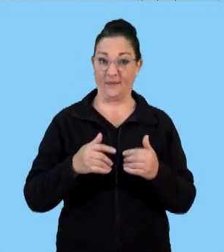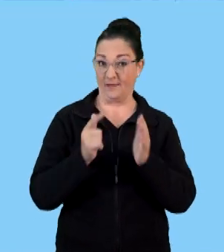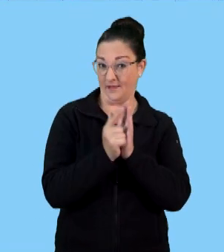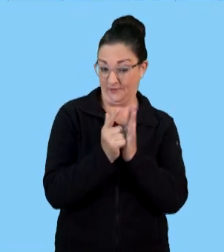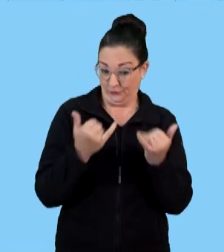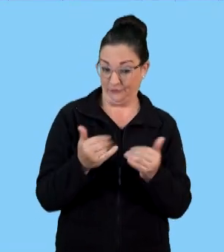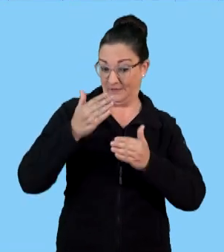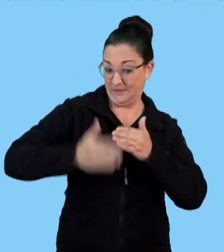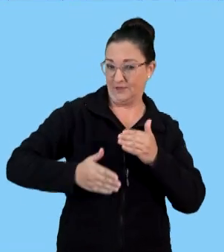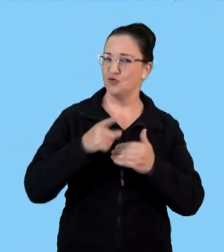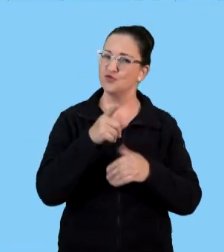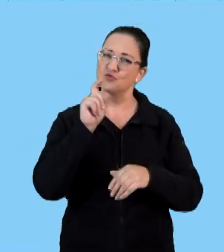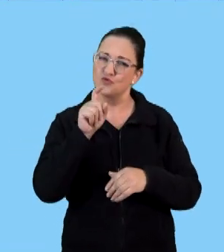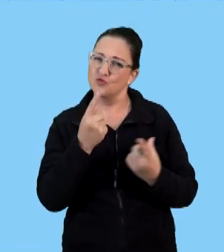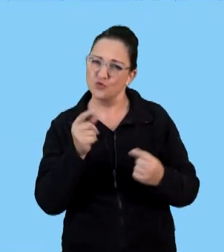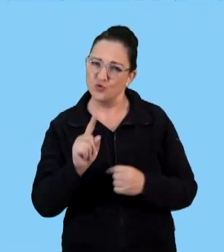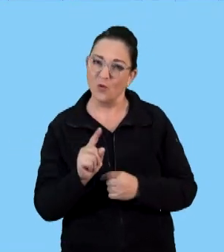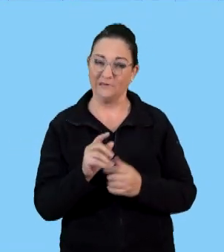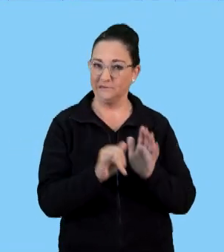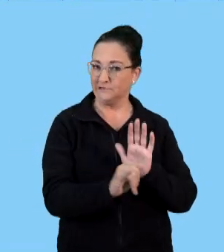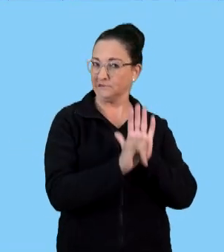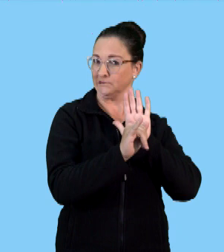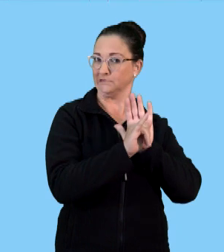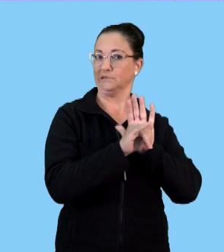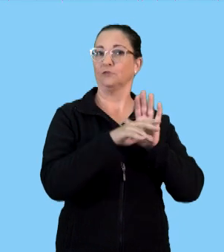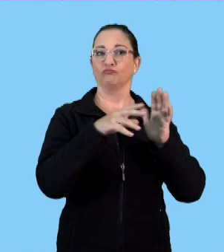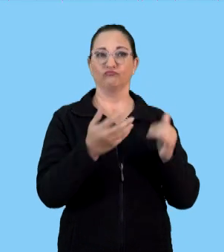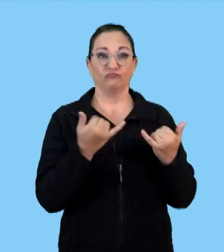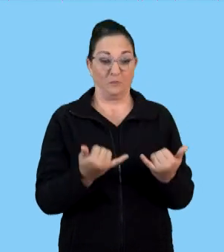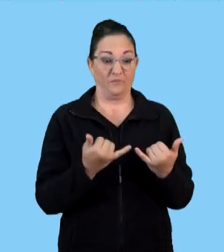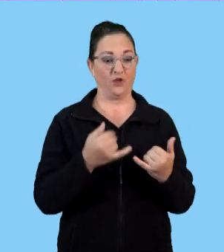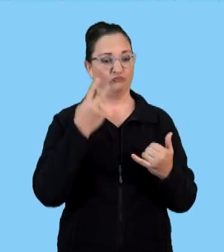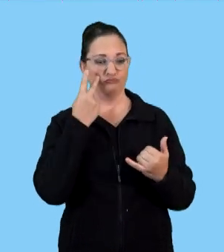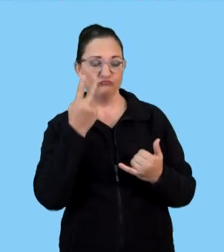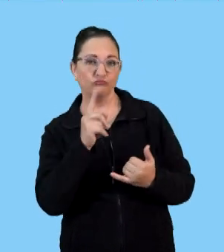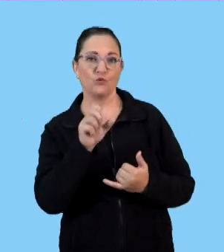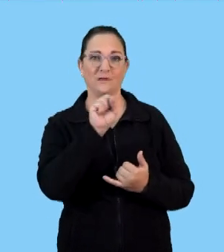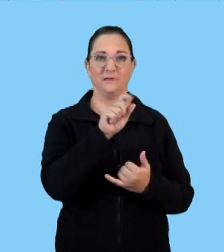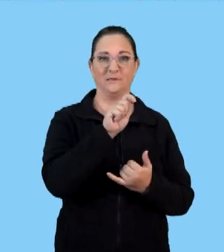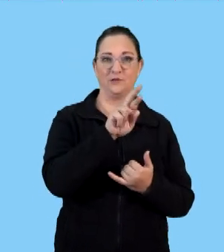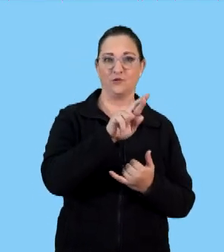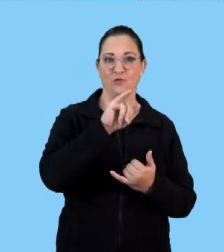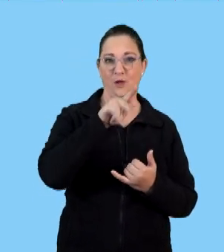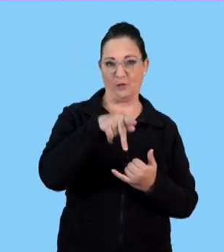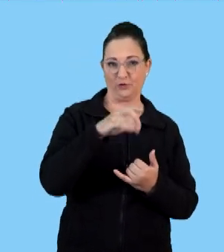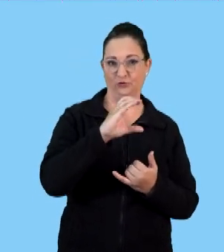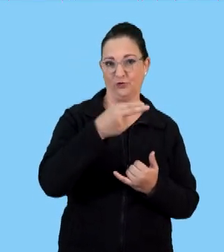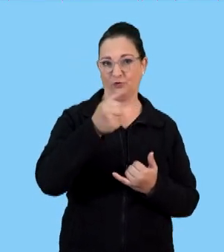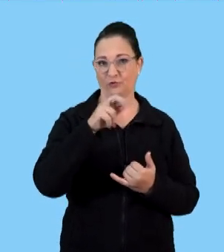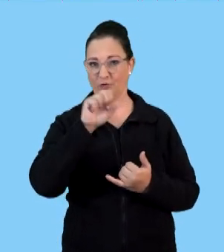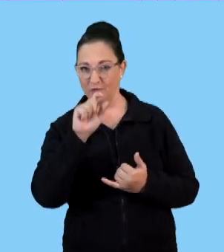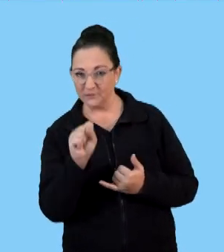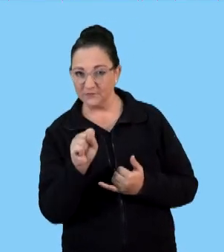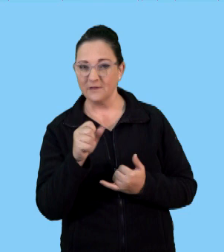to identify, define, and interpret strip charts and elevation maps. You must be able